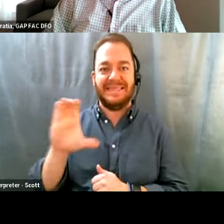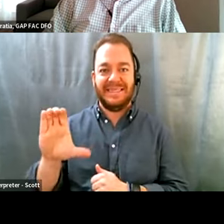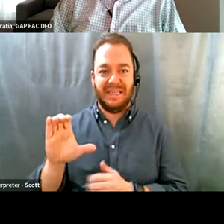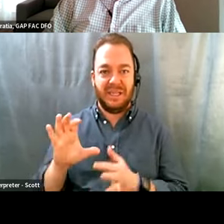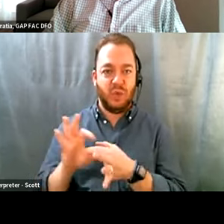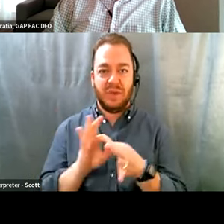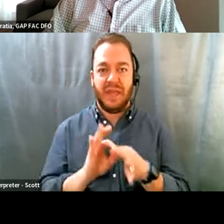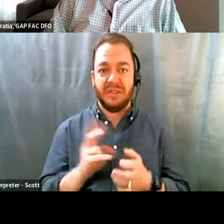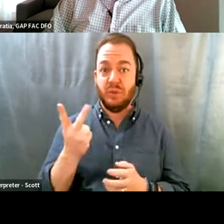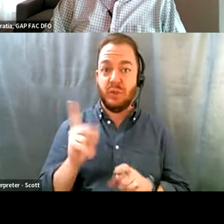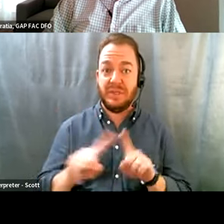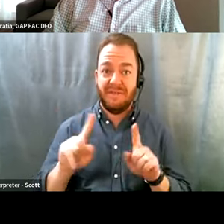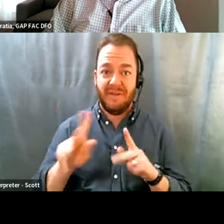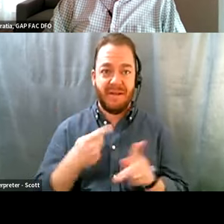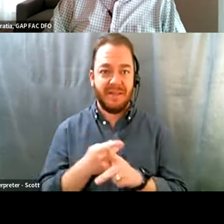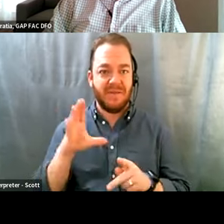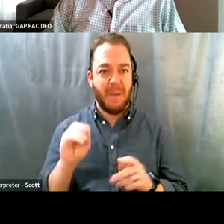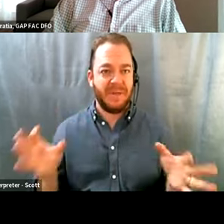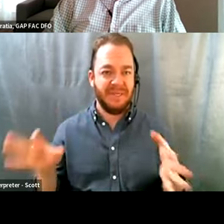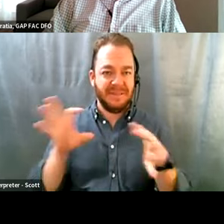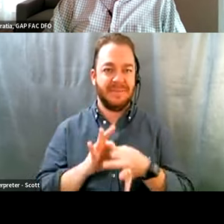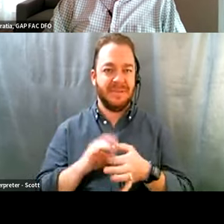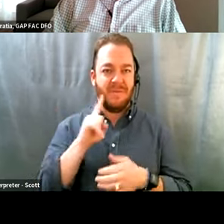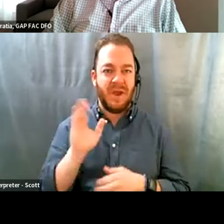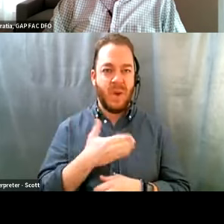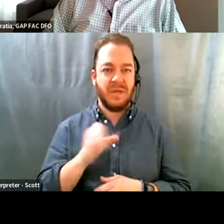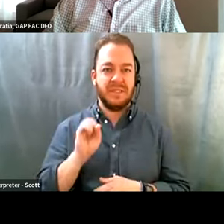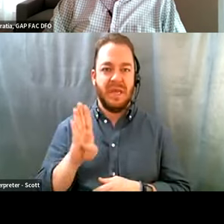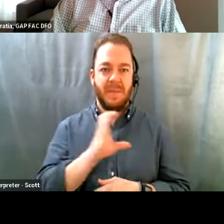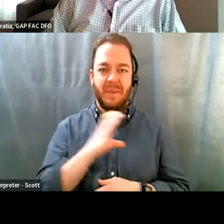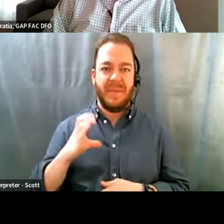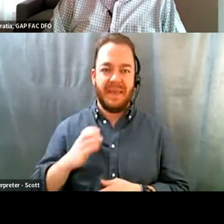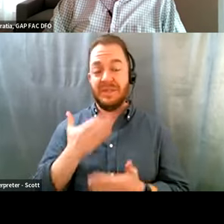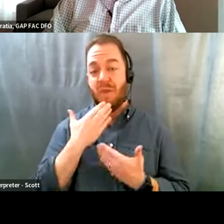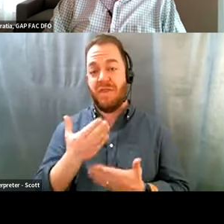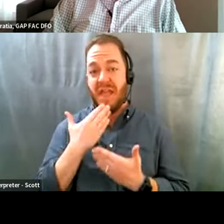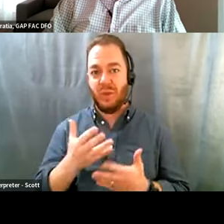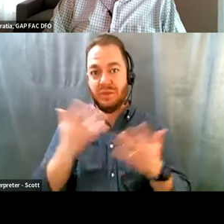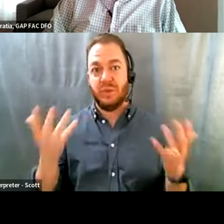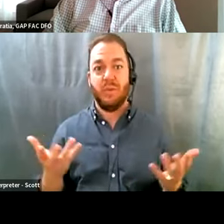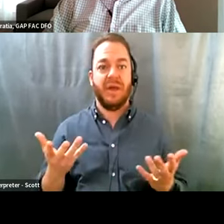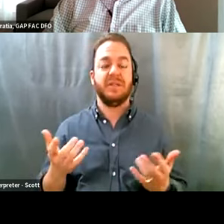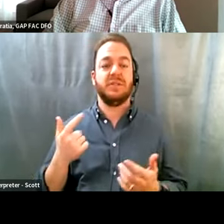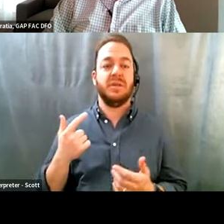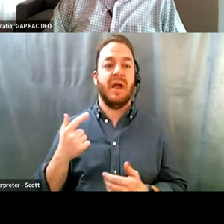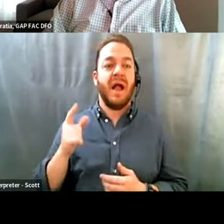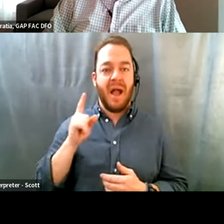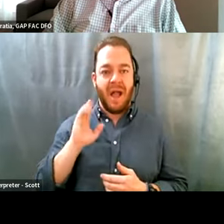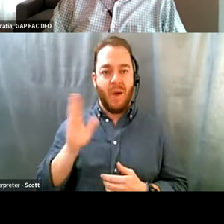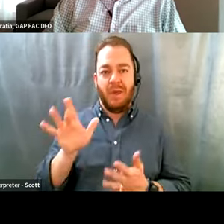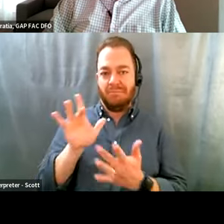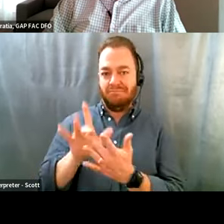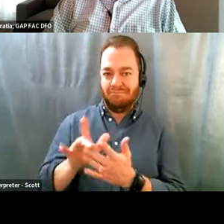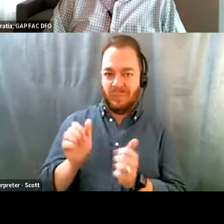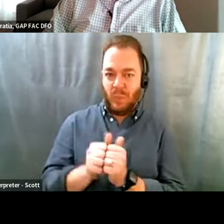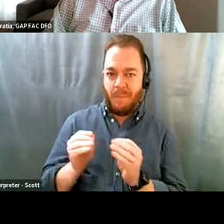companies coming together on our subcommittee. So thank you very much. I will probably be reaching out